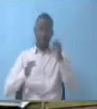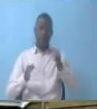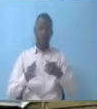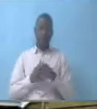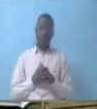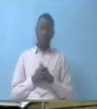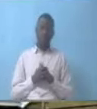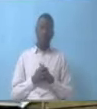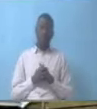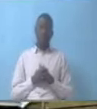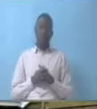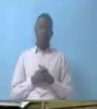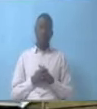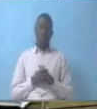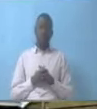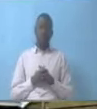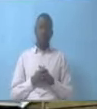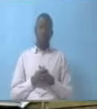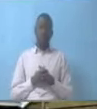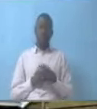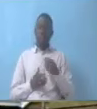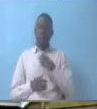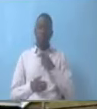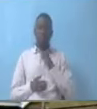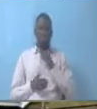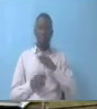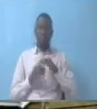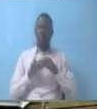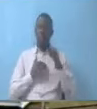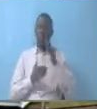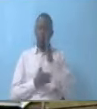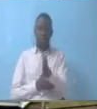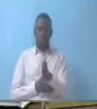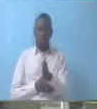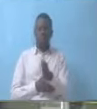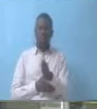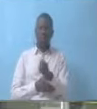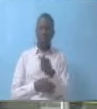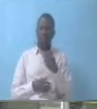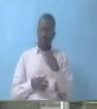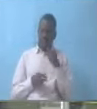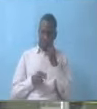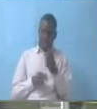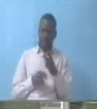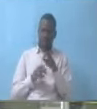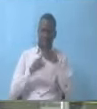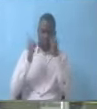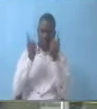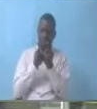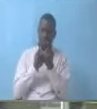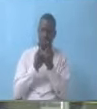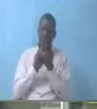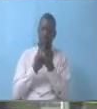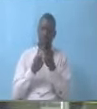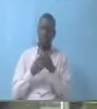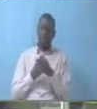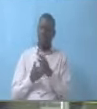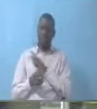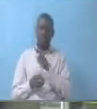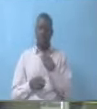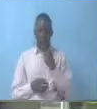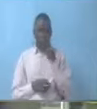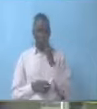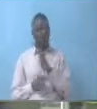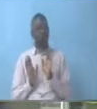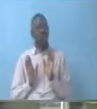Are you sure that there was no order published in the Gazette, in the schedule? I have not seen any. Yeah. And to be quite